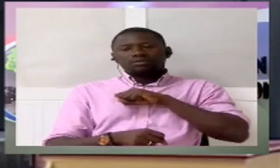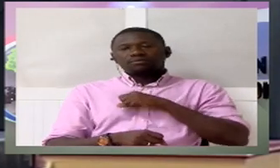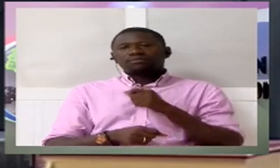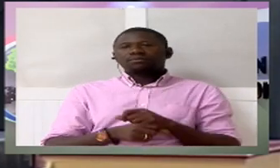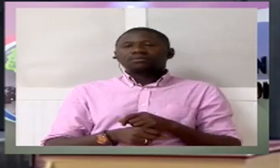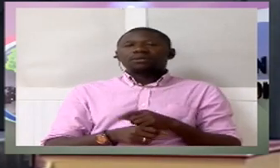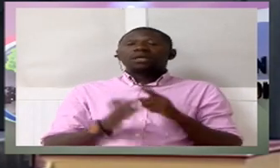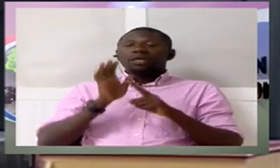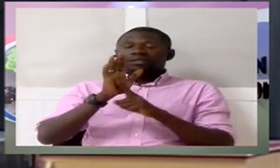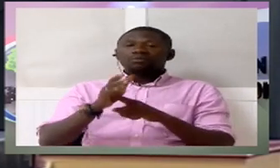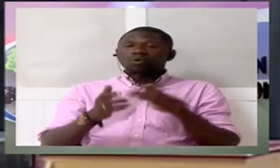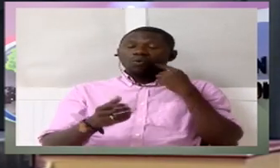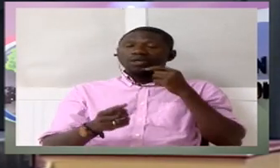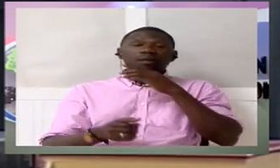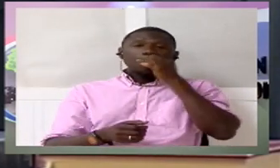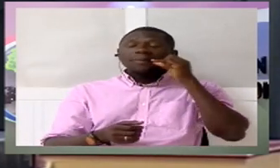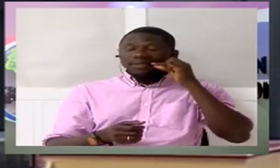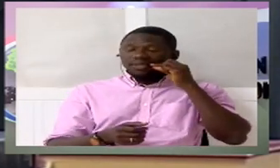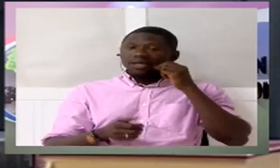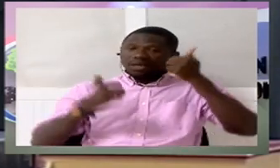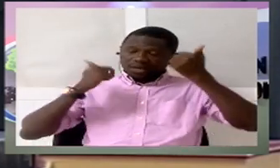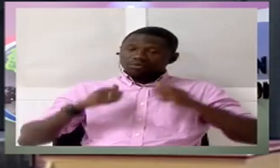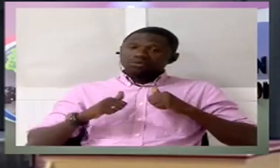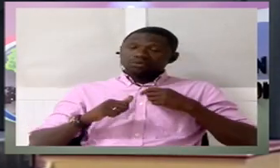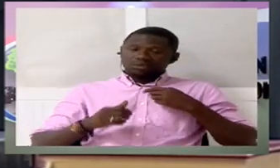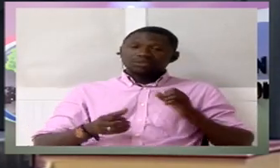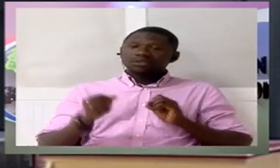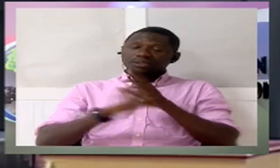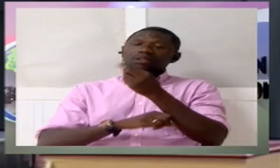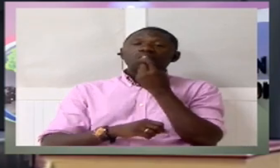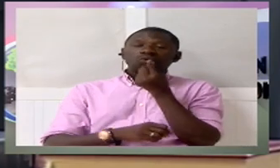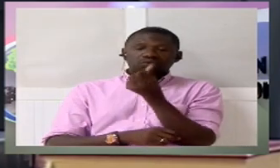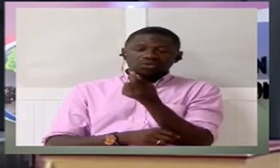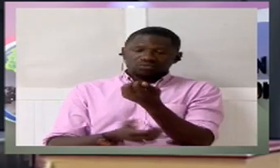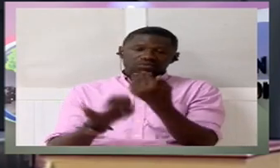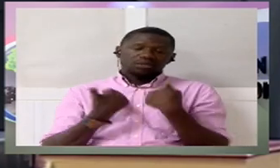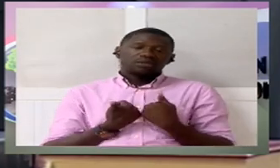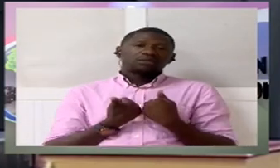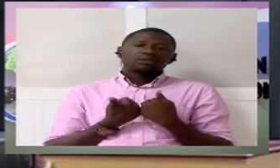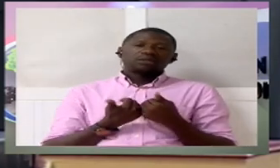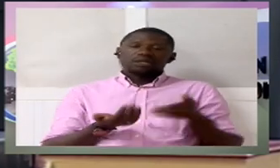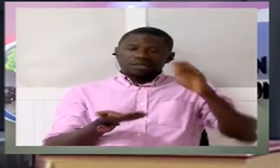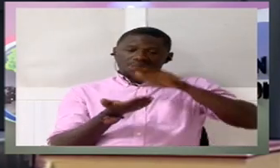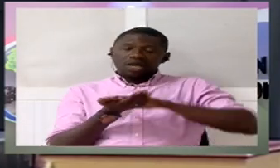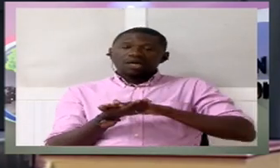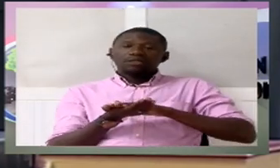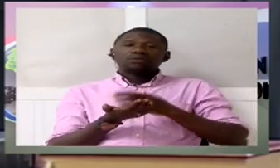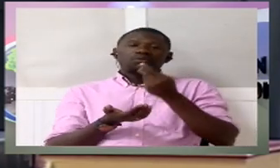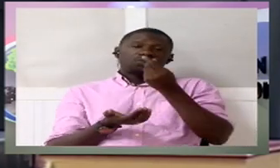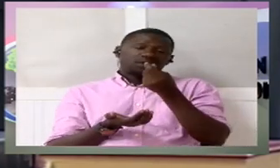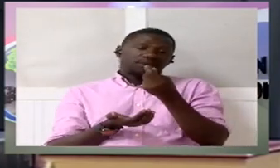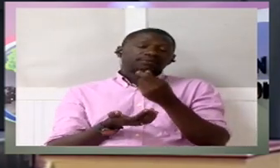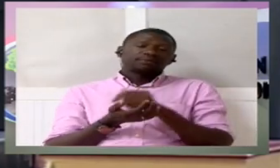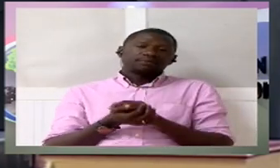it. When Ramadan comes around, she sends sugar and tops it up